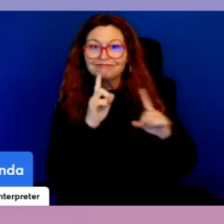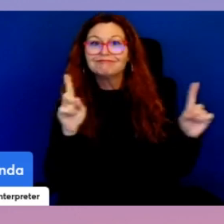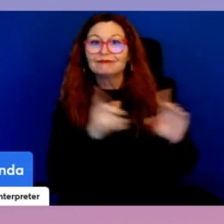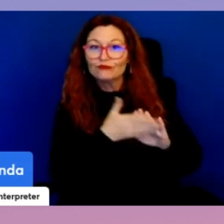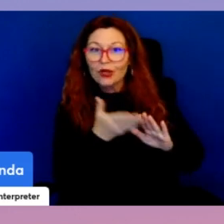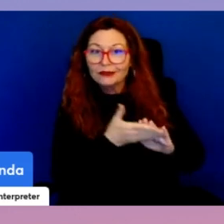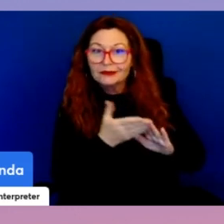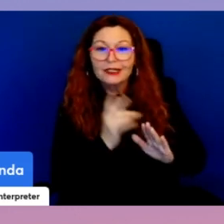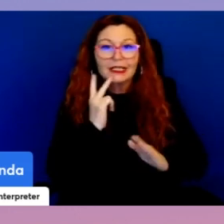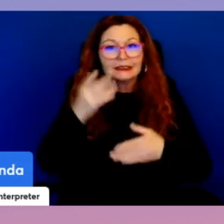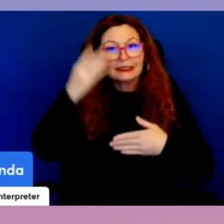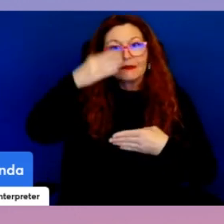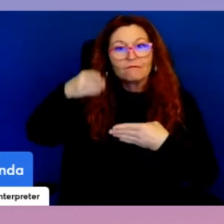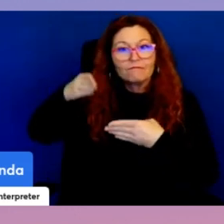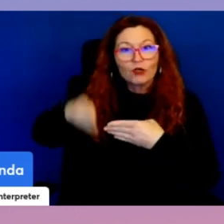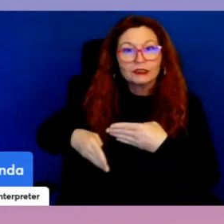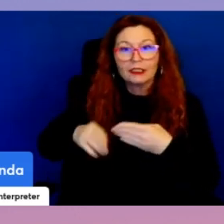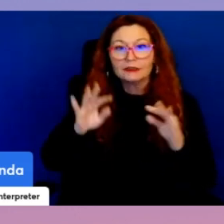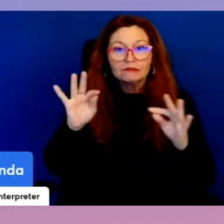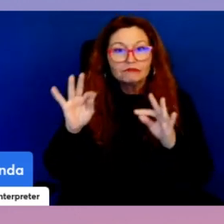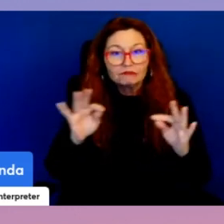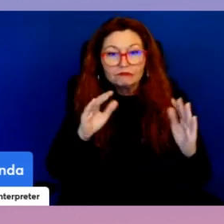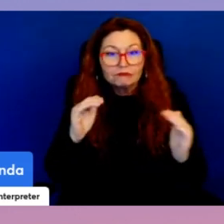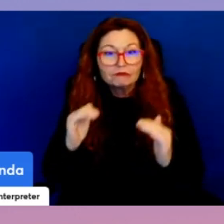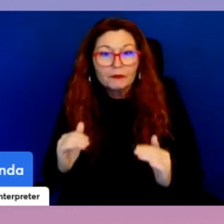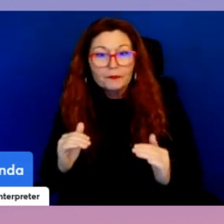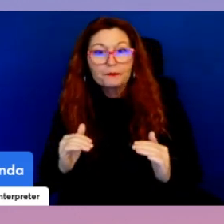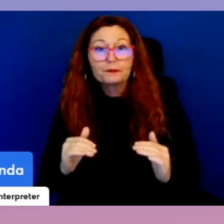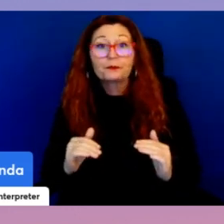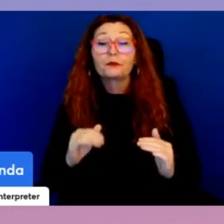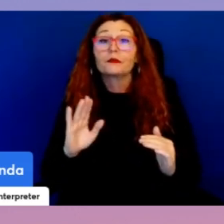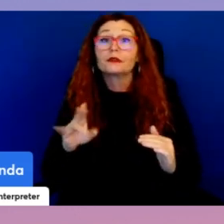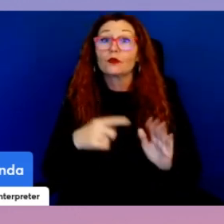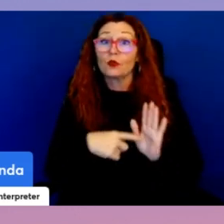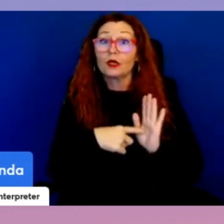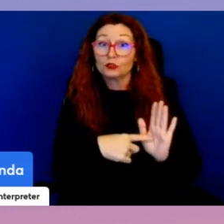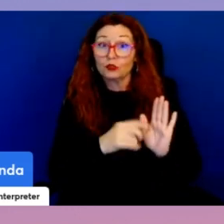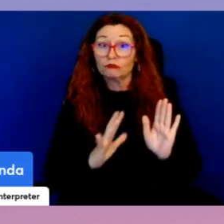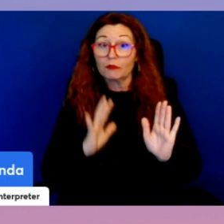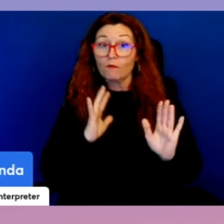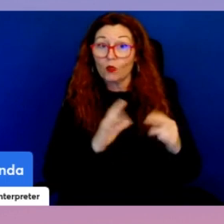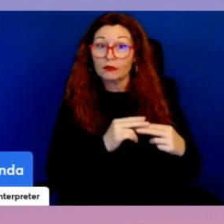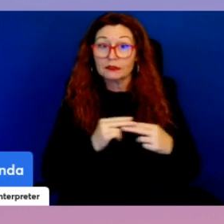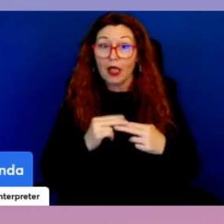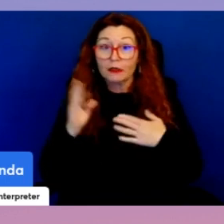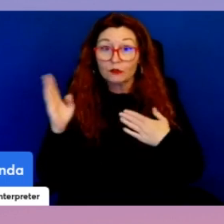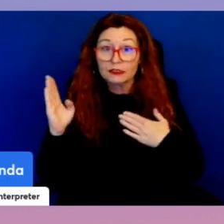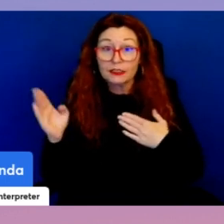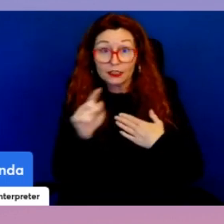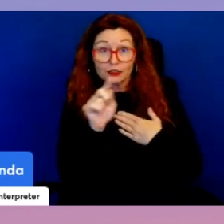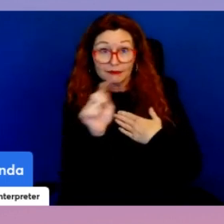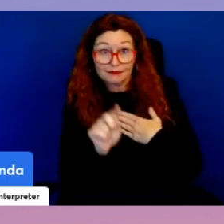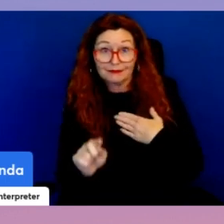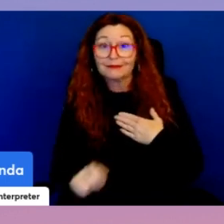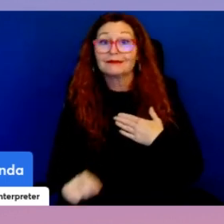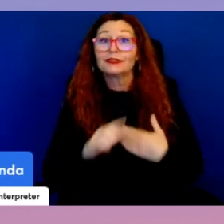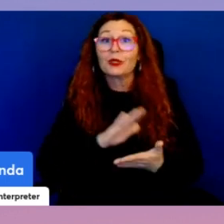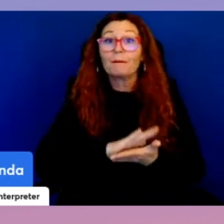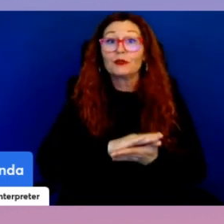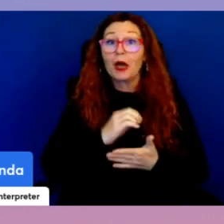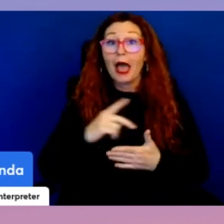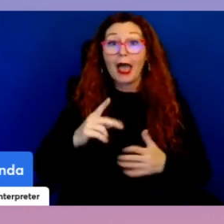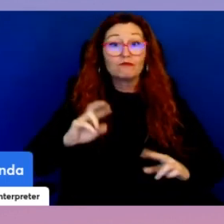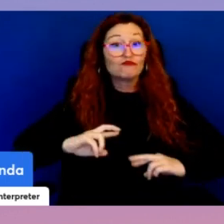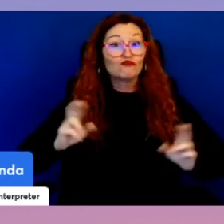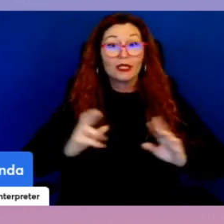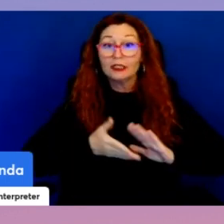app, Mongo. So as I showed you in the slides, here is my school app ready to go, up and